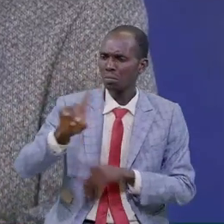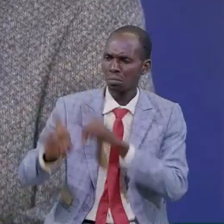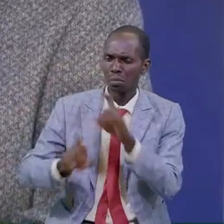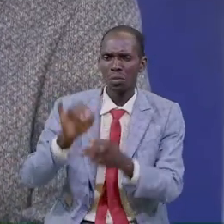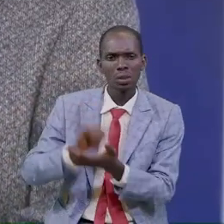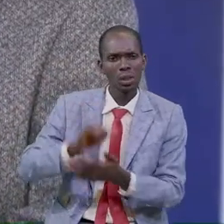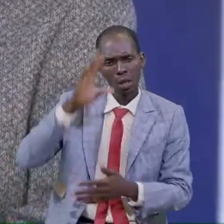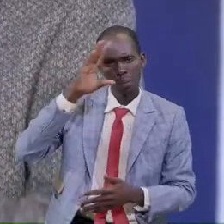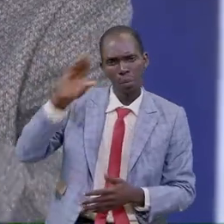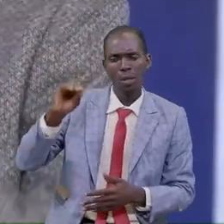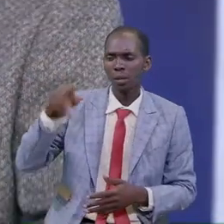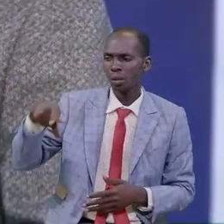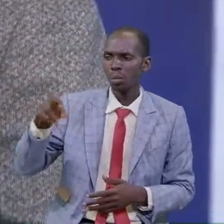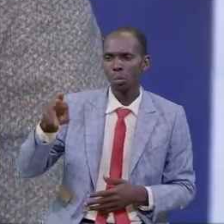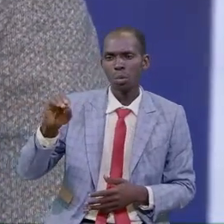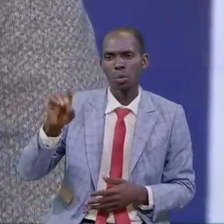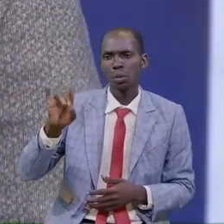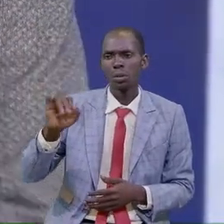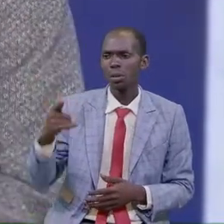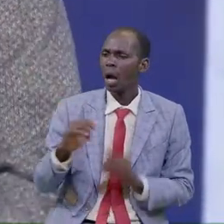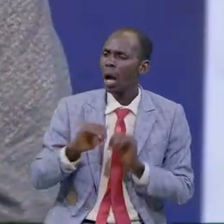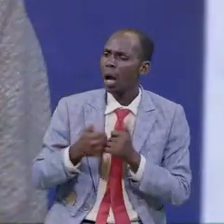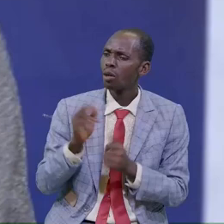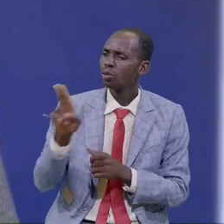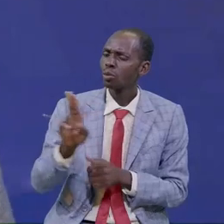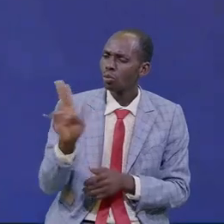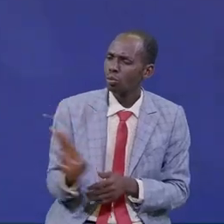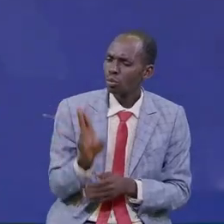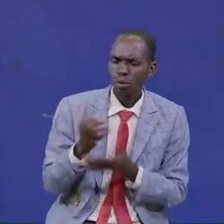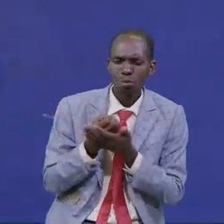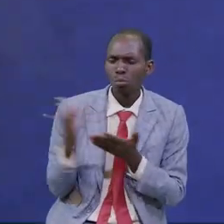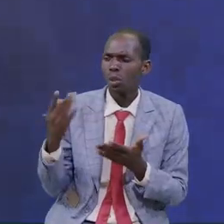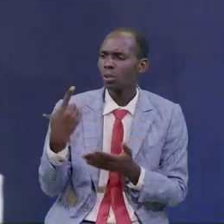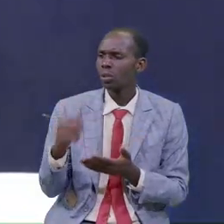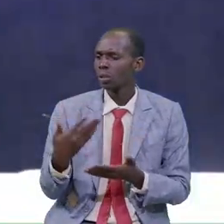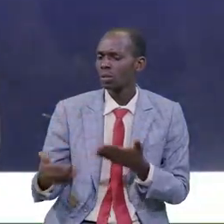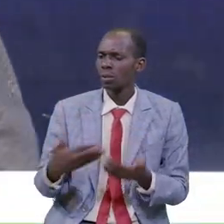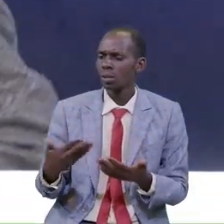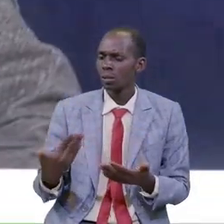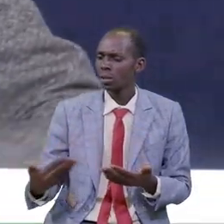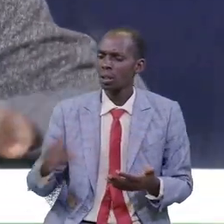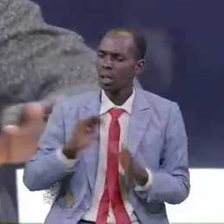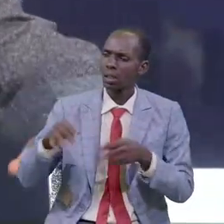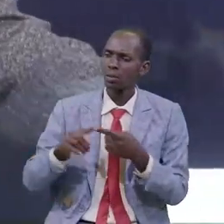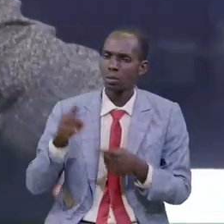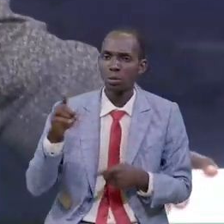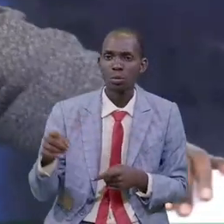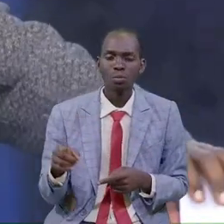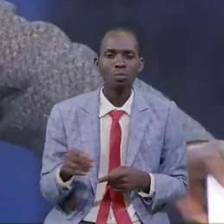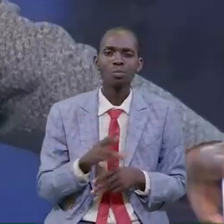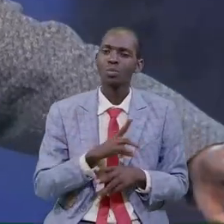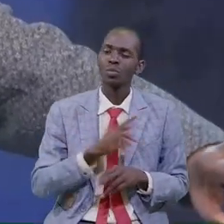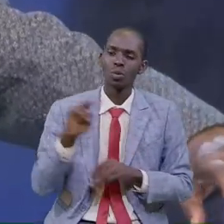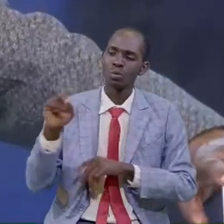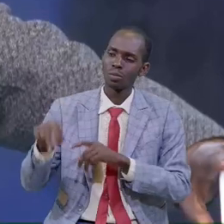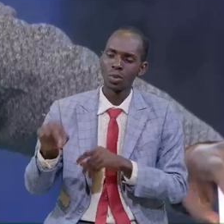Comment tu dépenses l'héritage que je t'ai looking donné? Looking at him, we don't have to ask him question. We know he wasted everything. En le regardant,